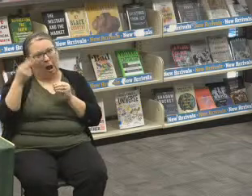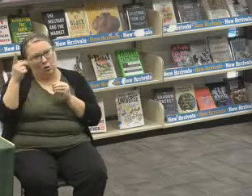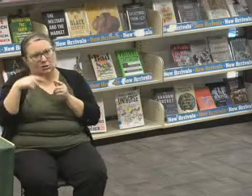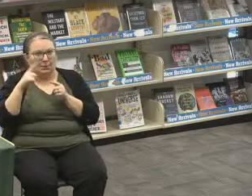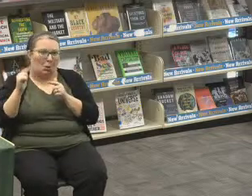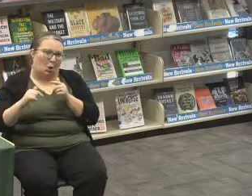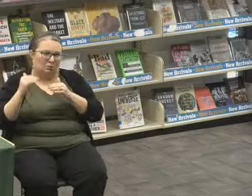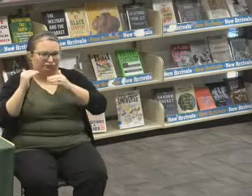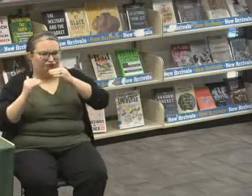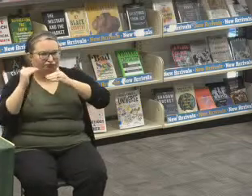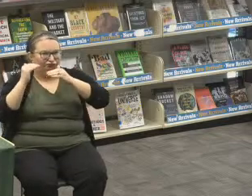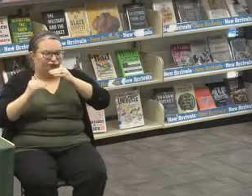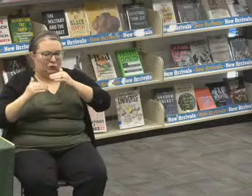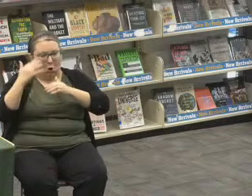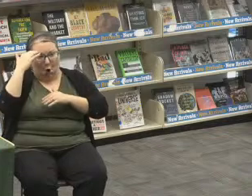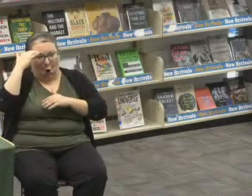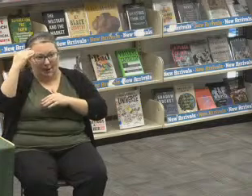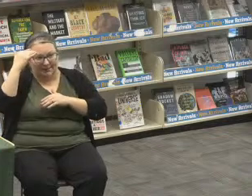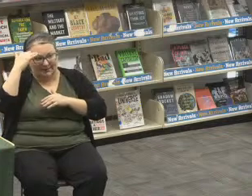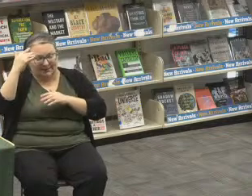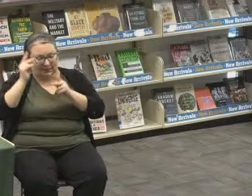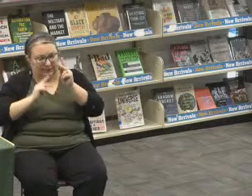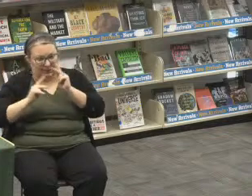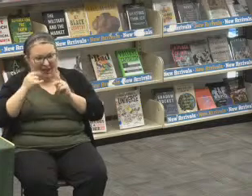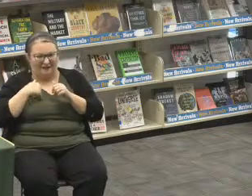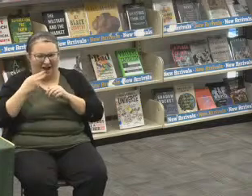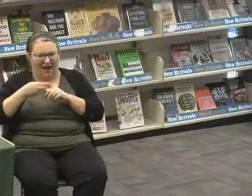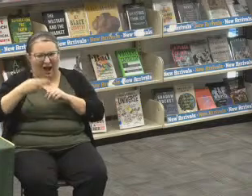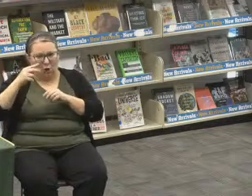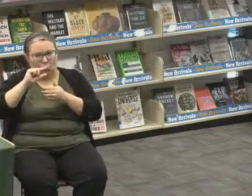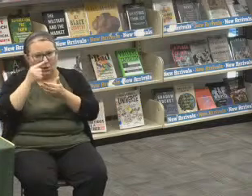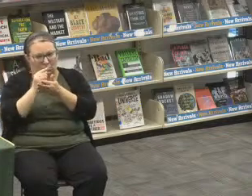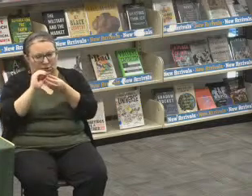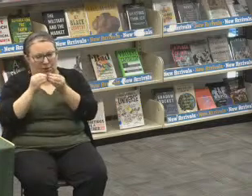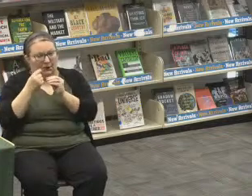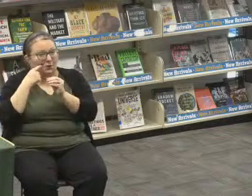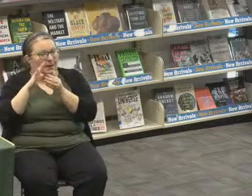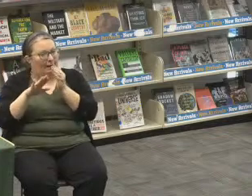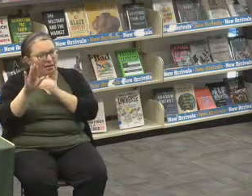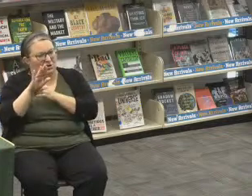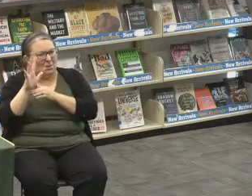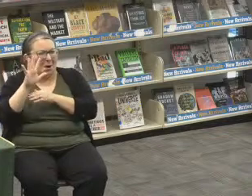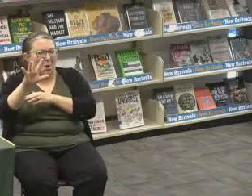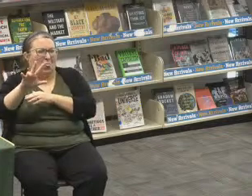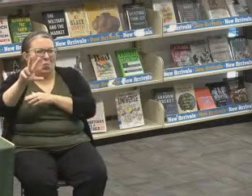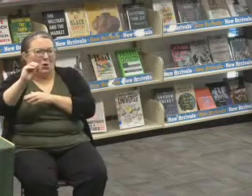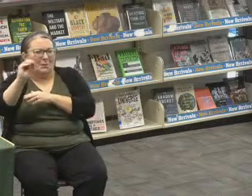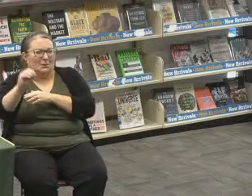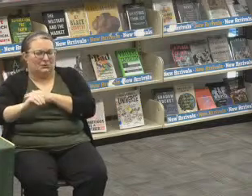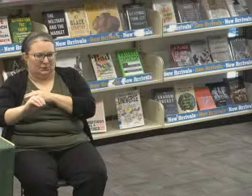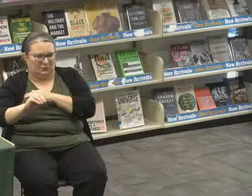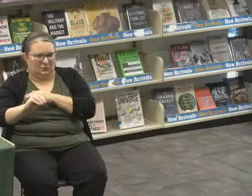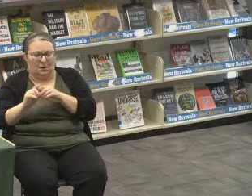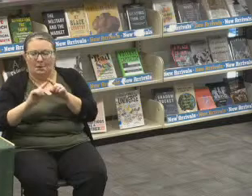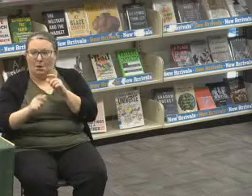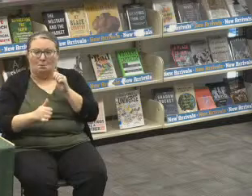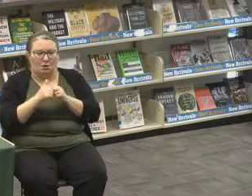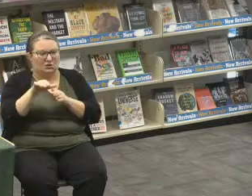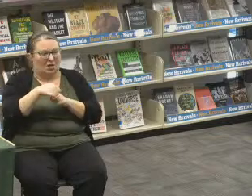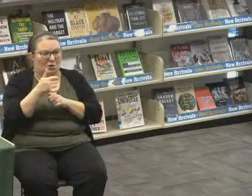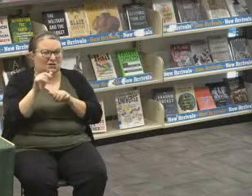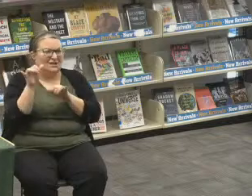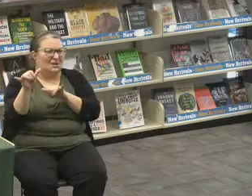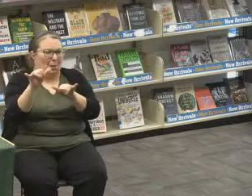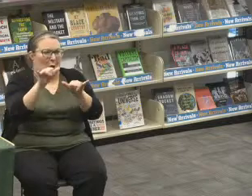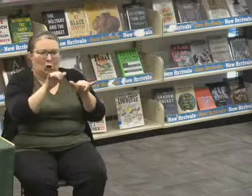they're lower. Autistic people tend to have a higher graduation rate from college. Theirs is about 30%, but most of the other ones are kind of